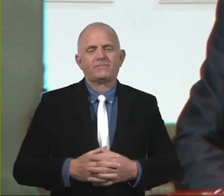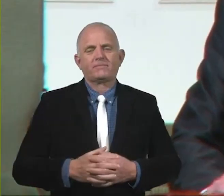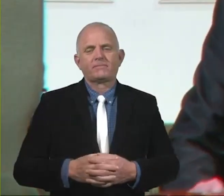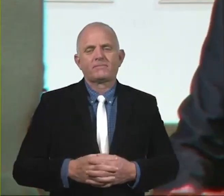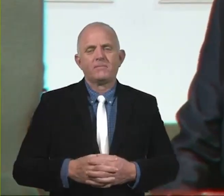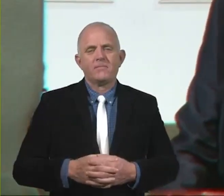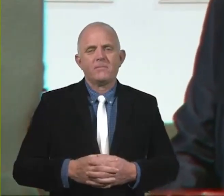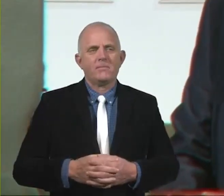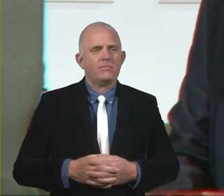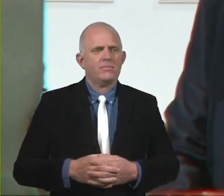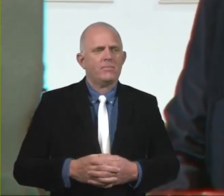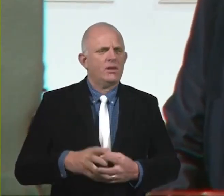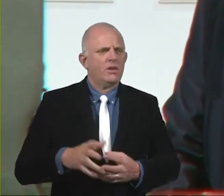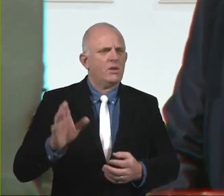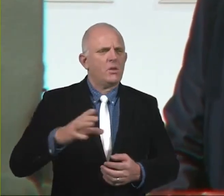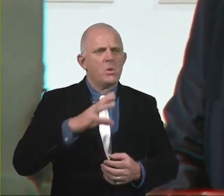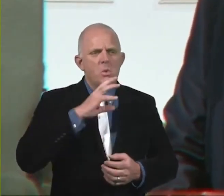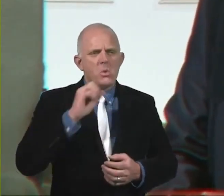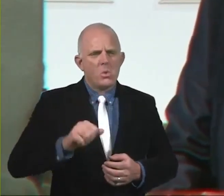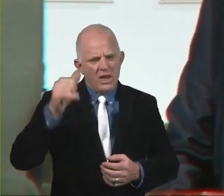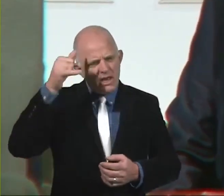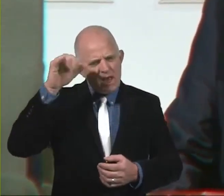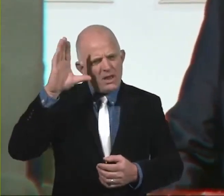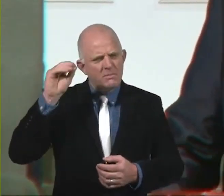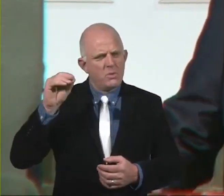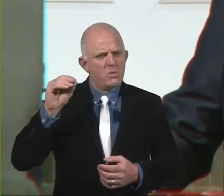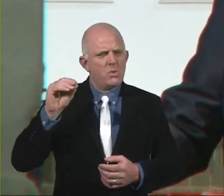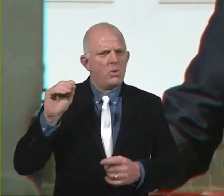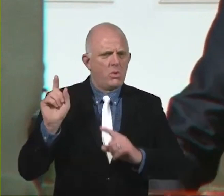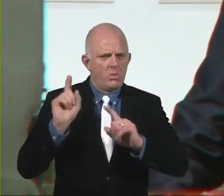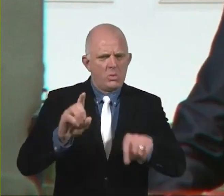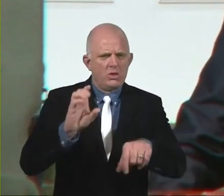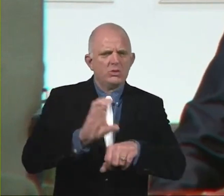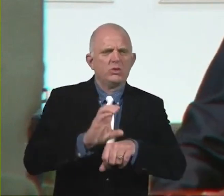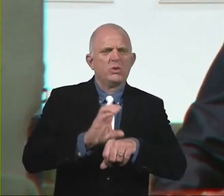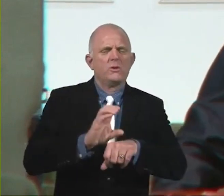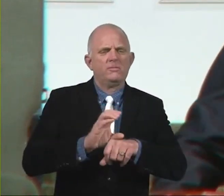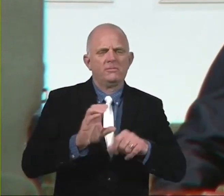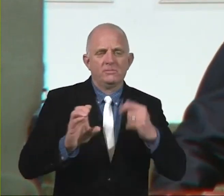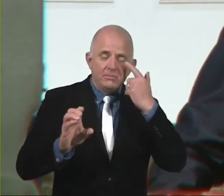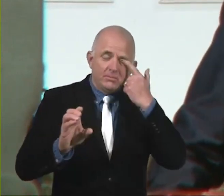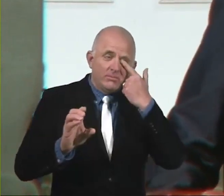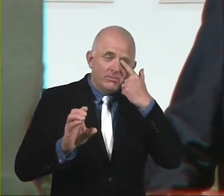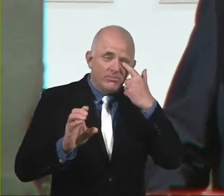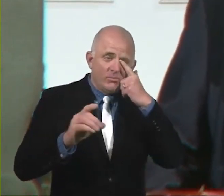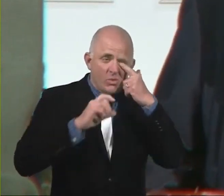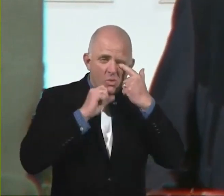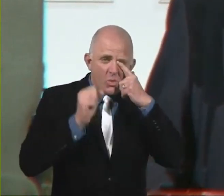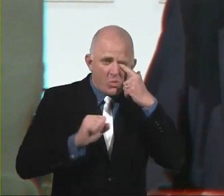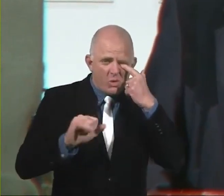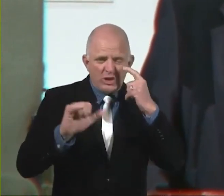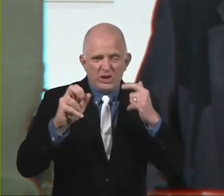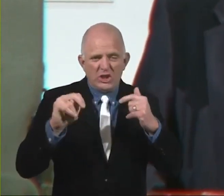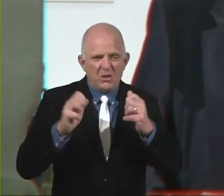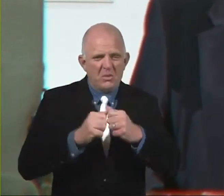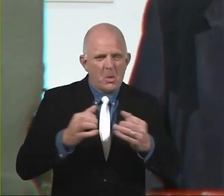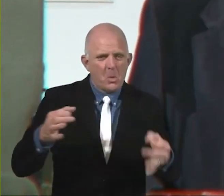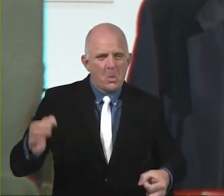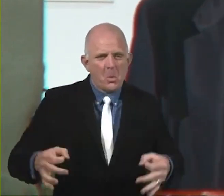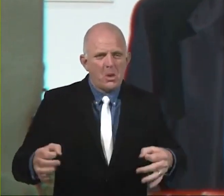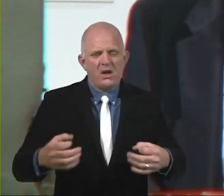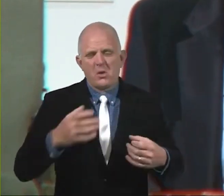I heard about this old cowboy. He went to church and he wore his old jeans and an old wore out shirt and a hat